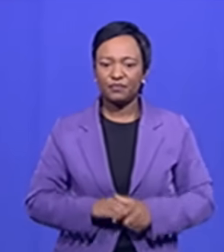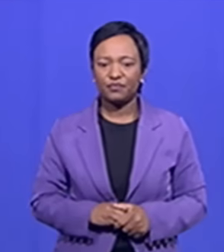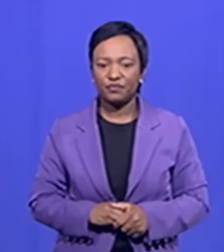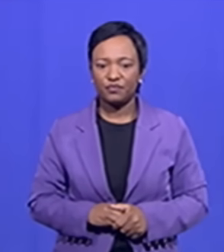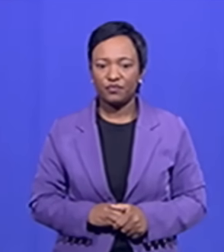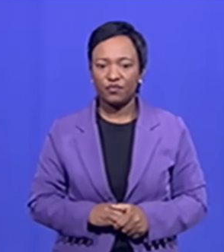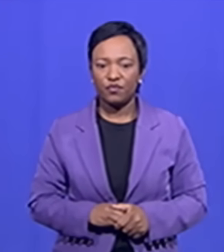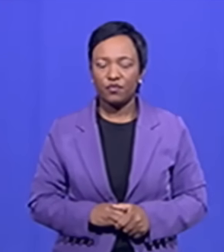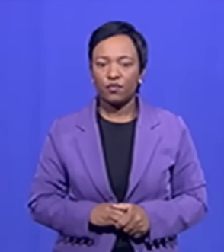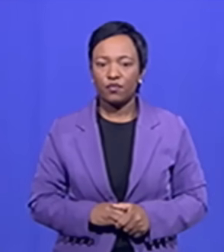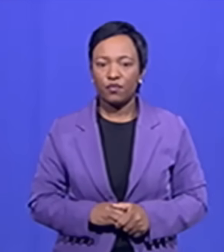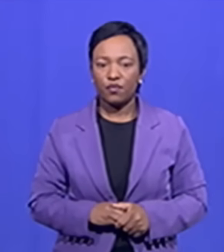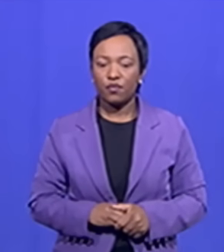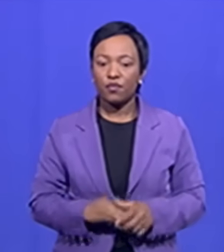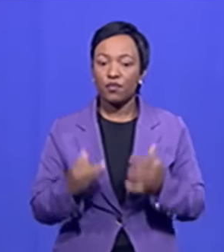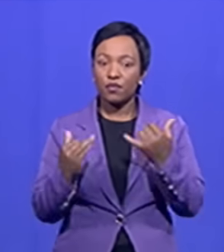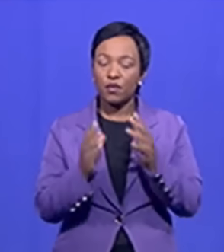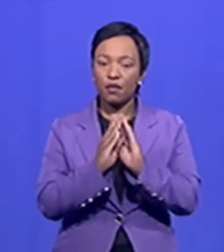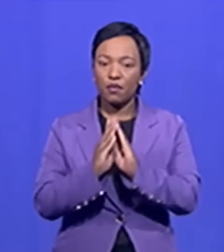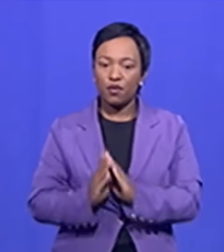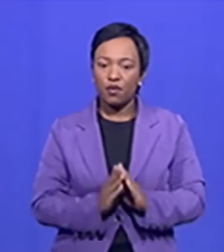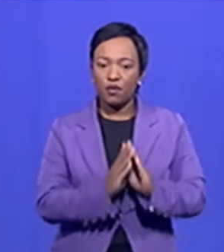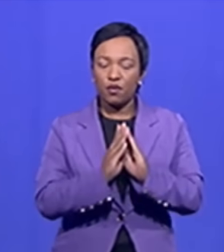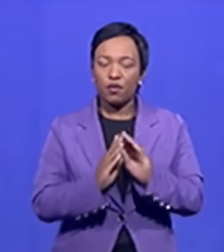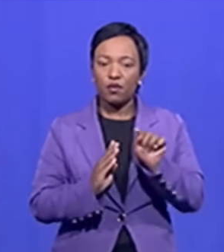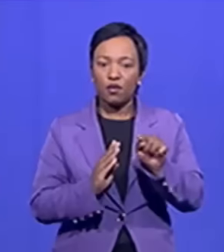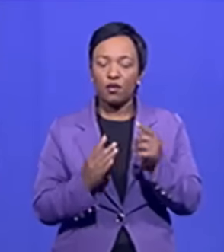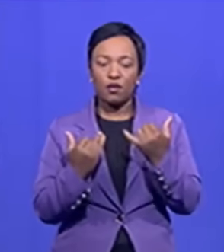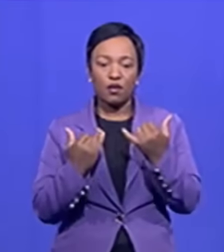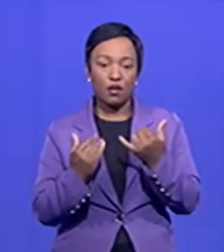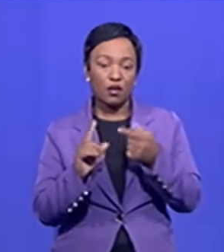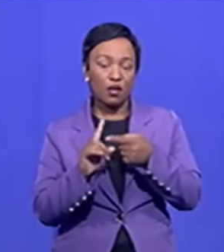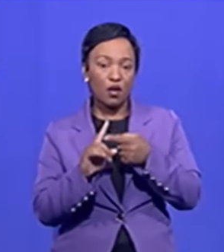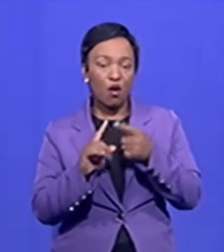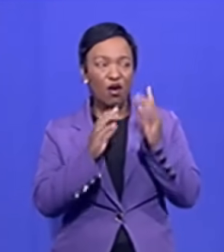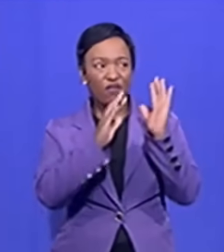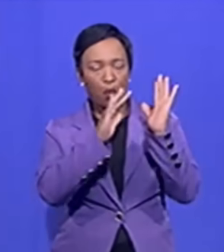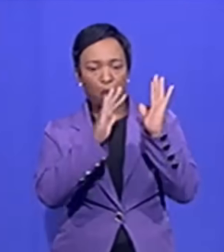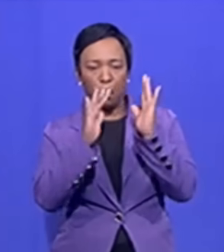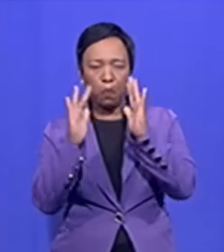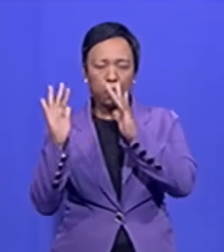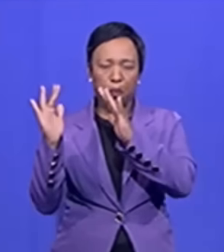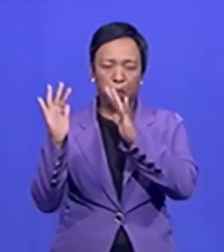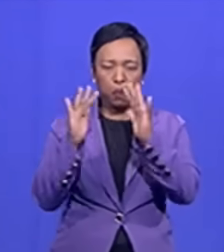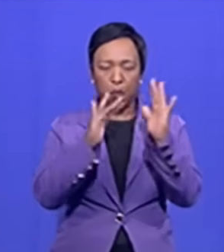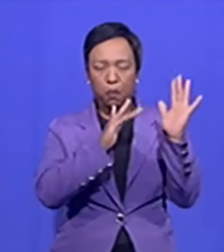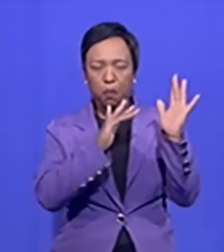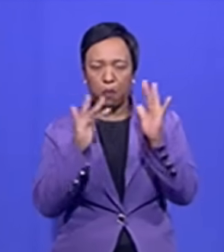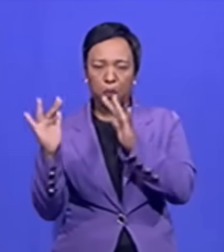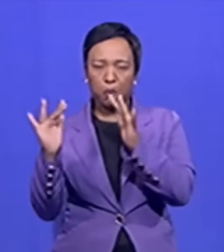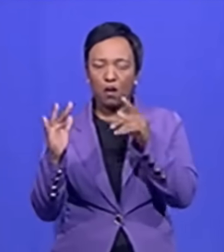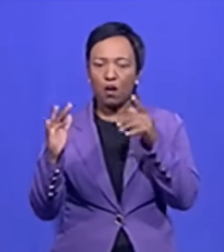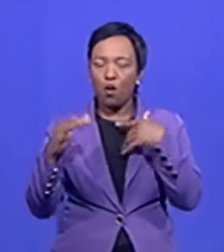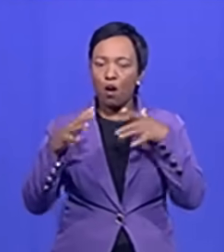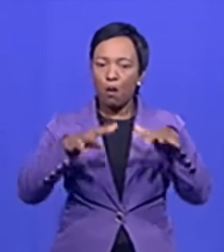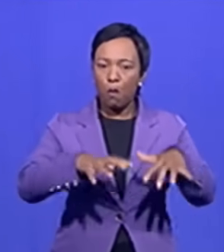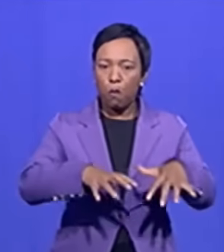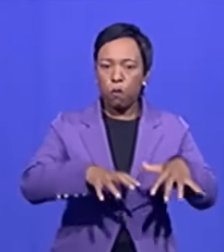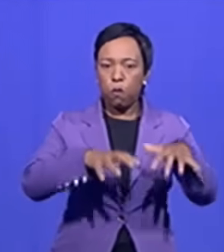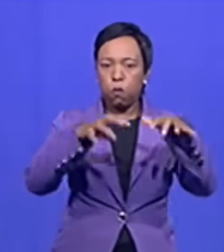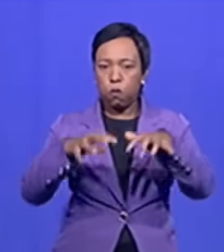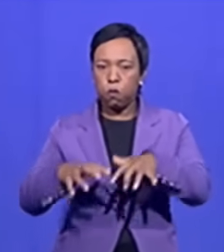Dipuisano di ne di tsepamisitswe ho diphephetso tsa ho lepa diphetoho maemong a lehodimo ka ho qoholleha dikgohola e ka setana